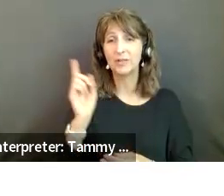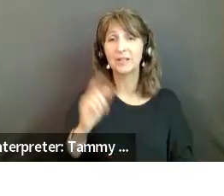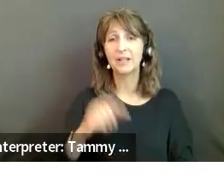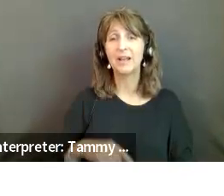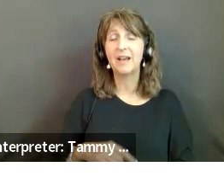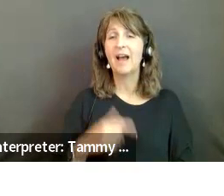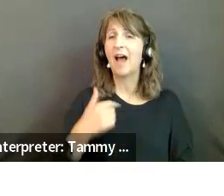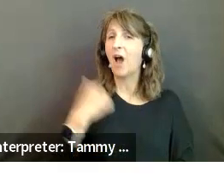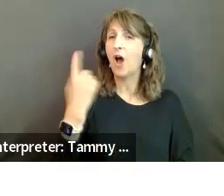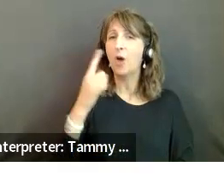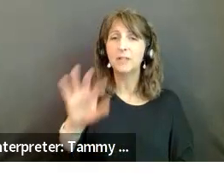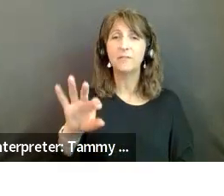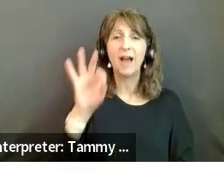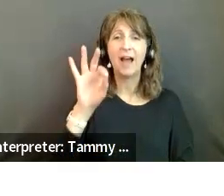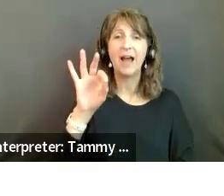kernel of